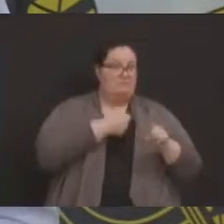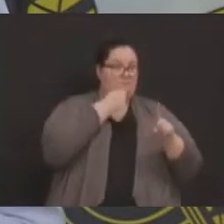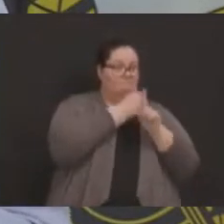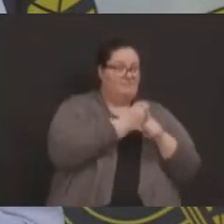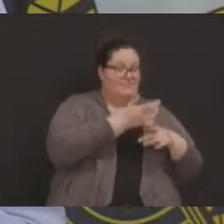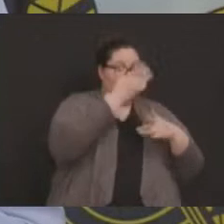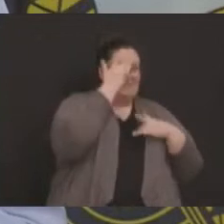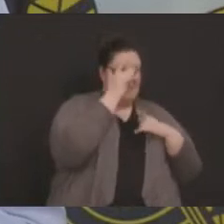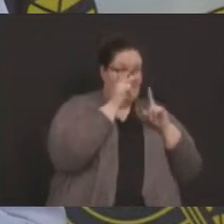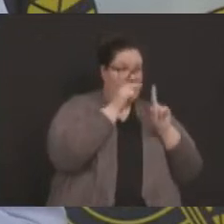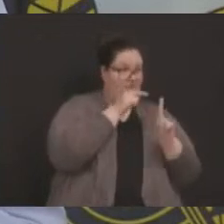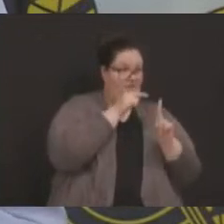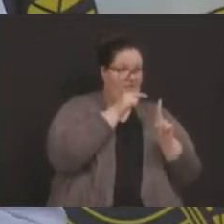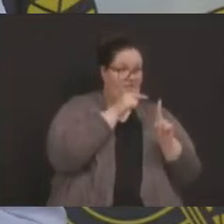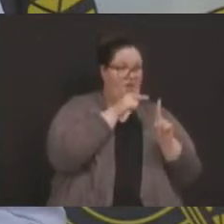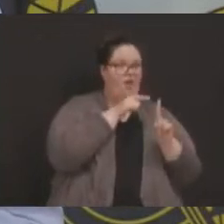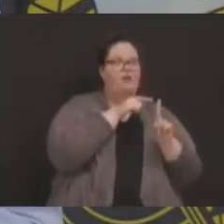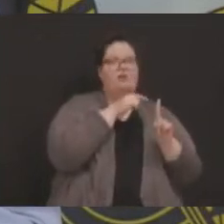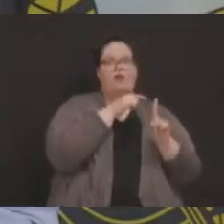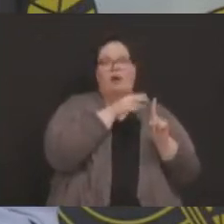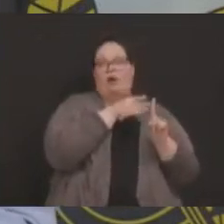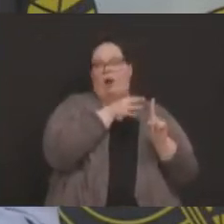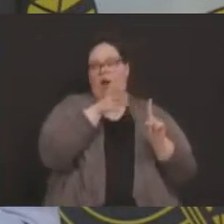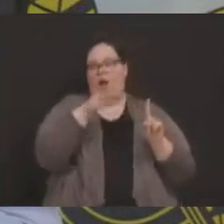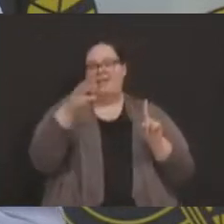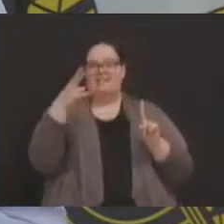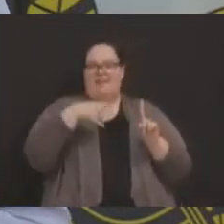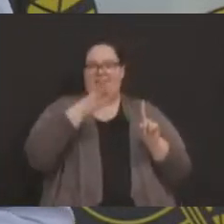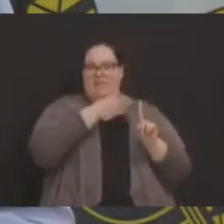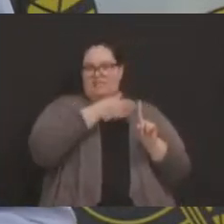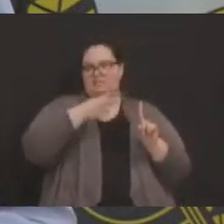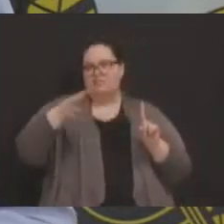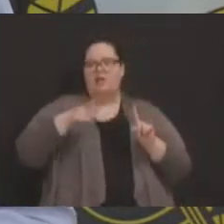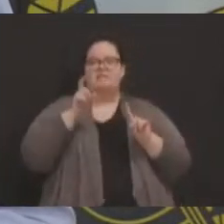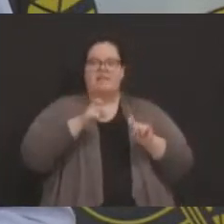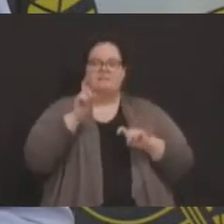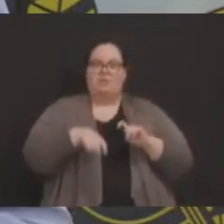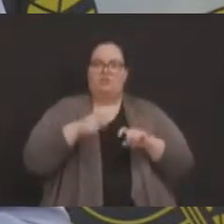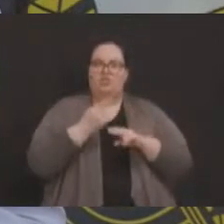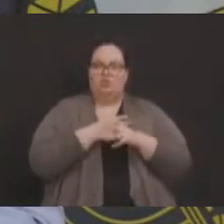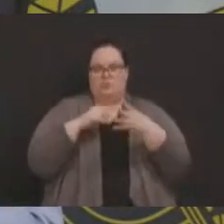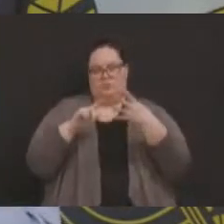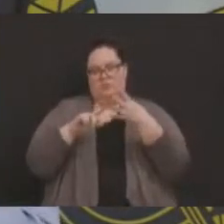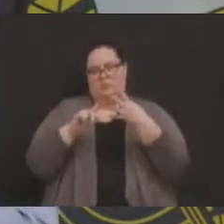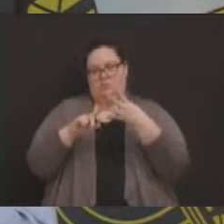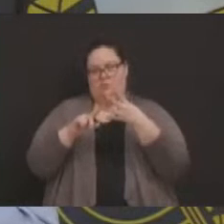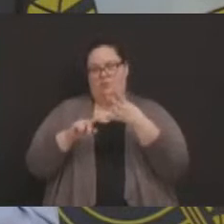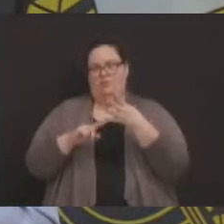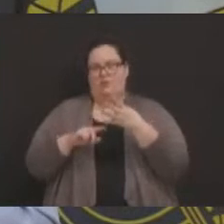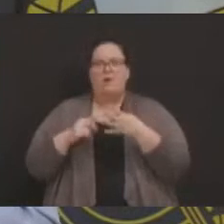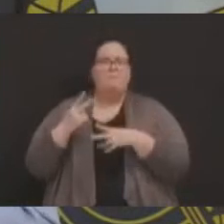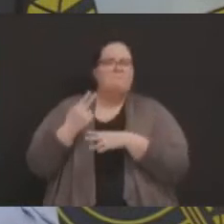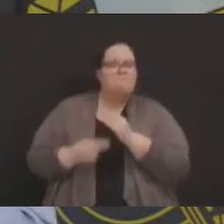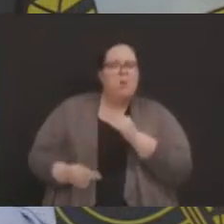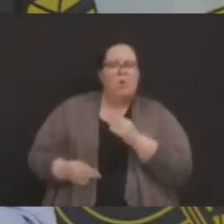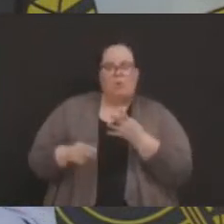specificity and sensitivity. In particular, the PanBio has more limitations around false negatives and false positives. So